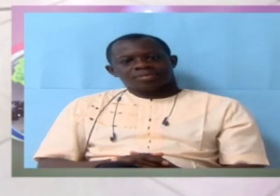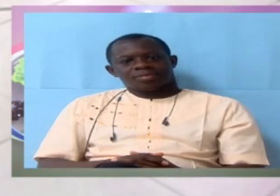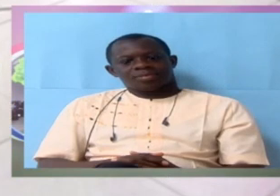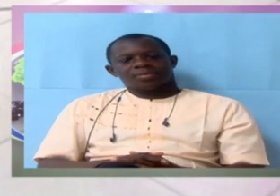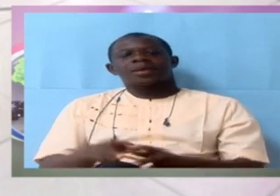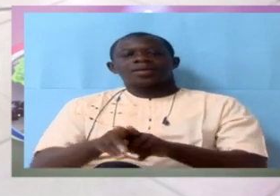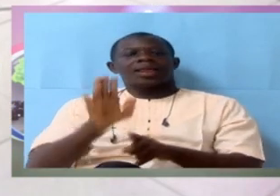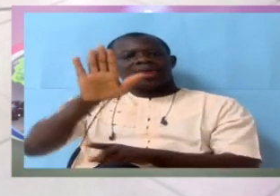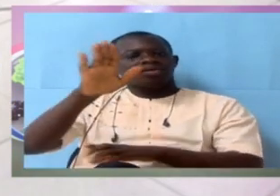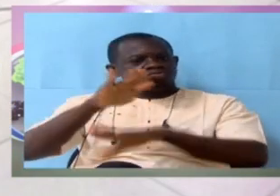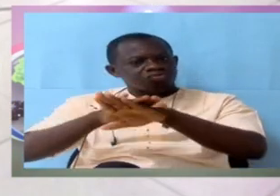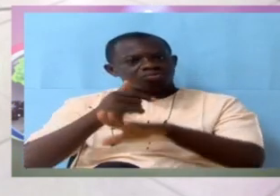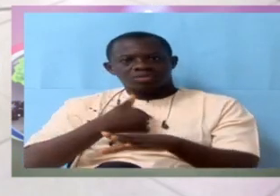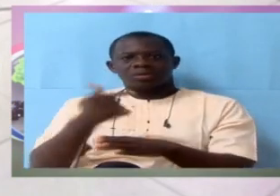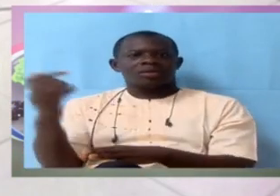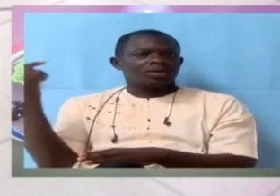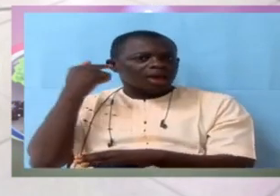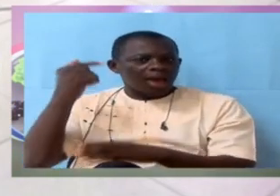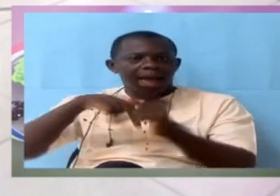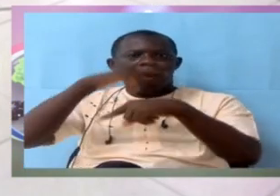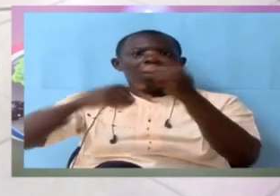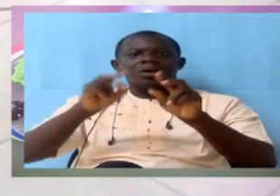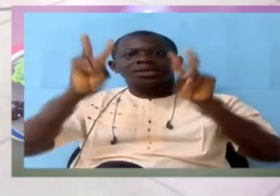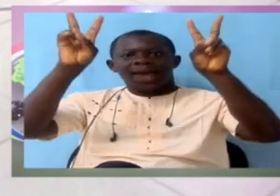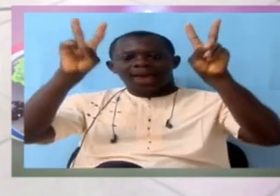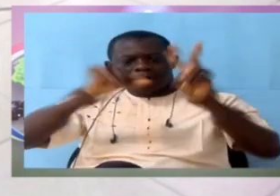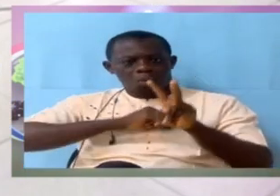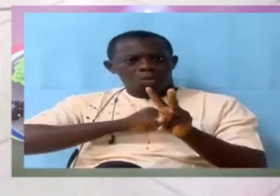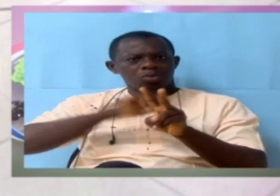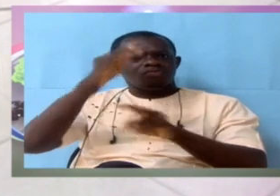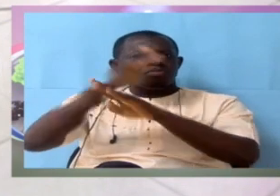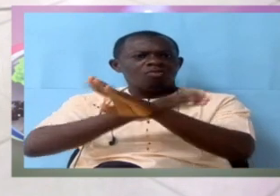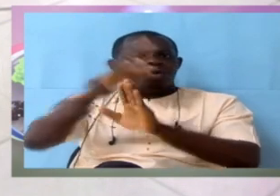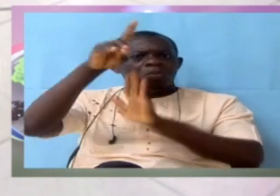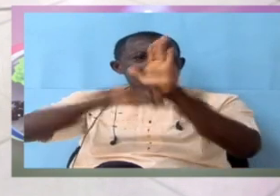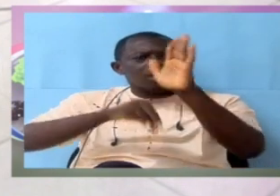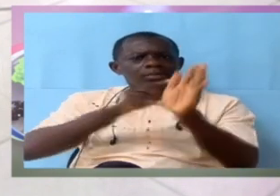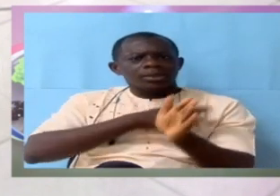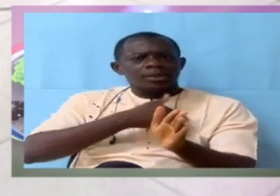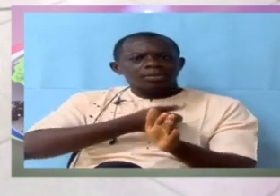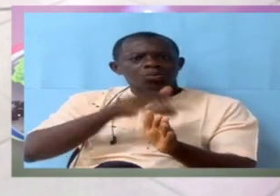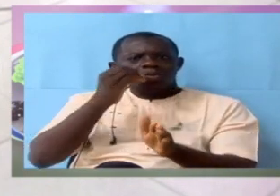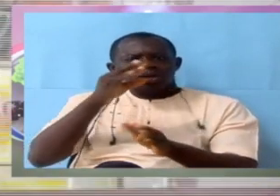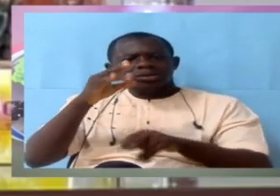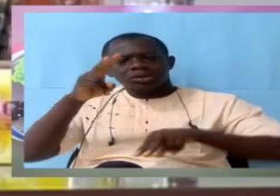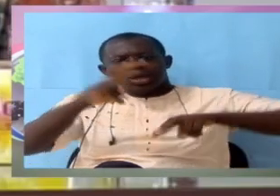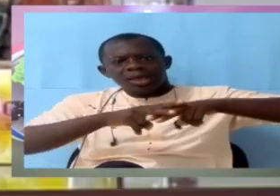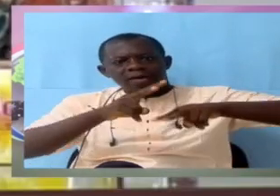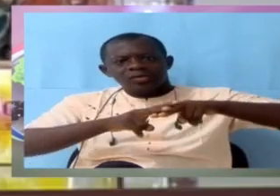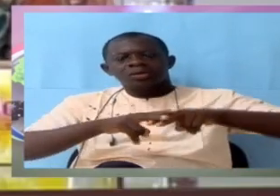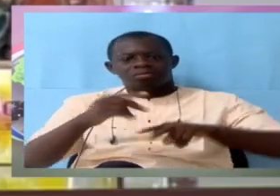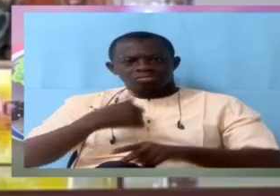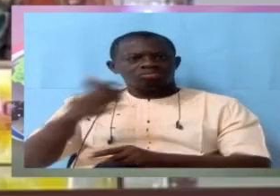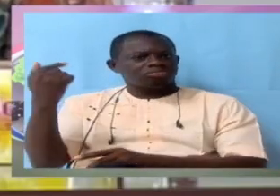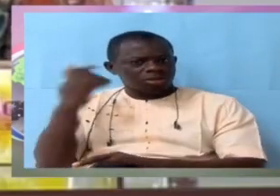Then later on, I came to hear about Yaya Jammeh's treatment. He was the president. Mr. Witness, can you tell this